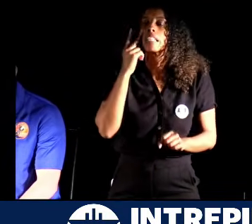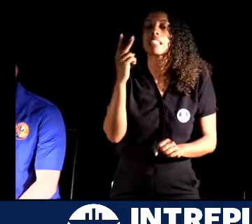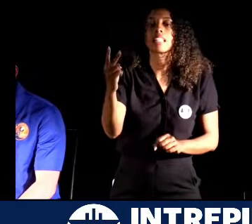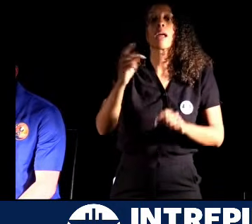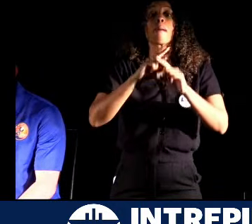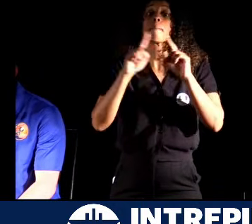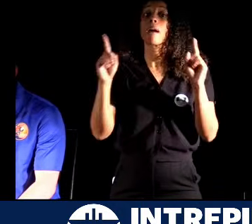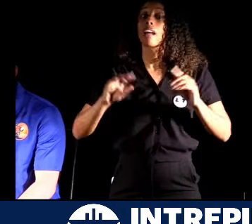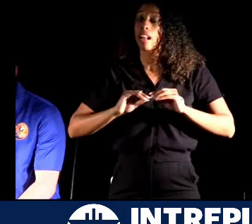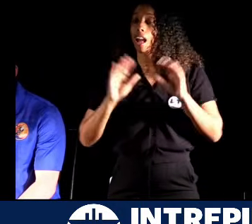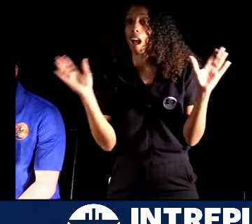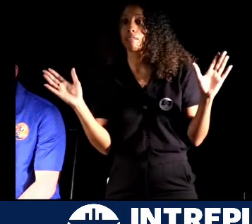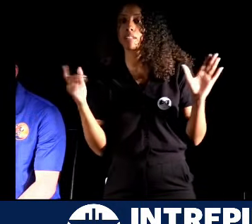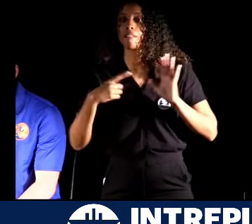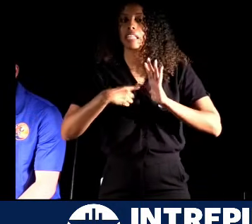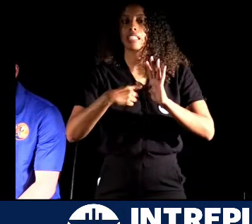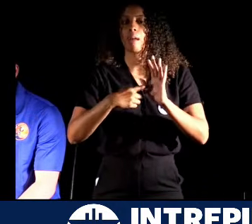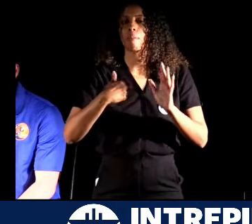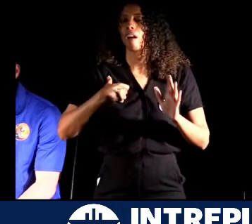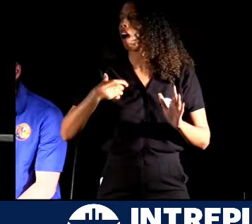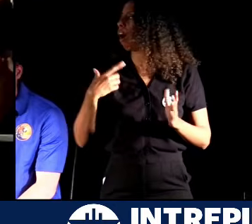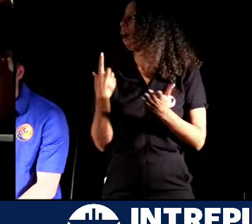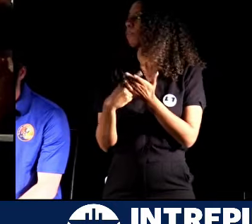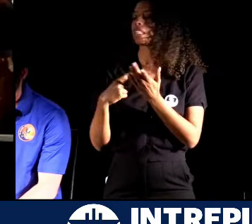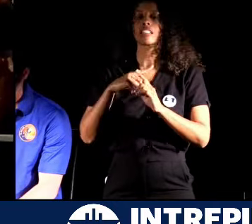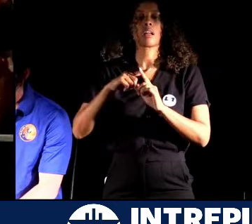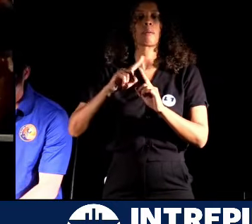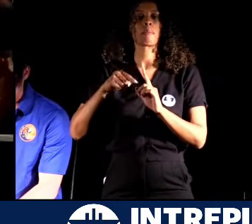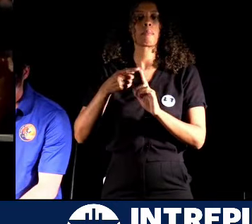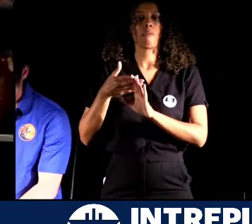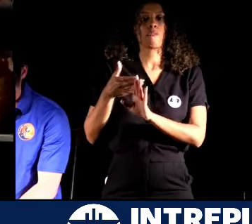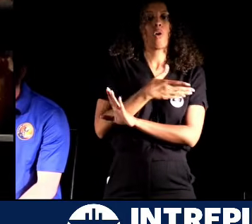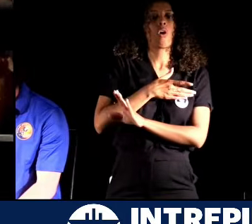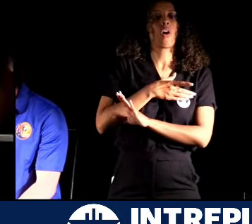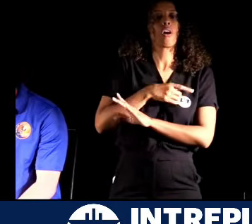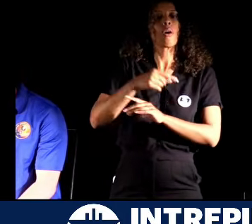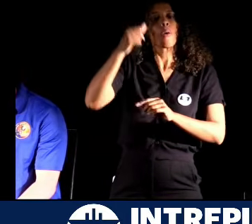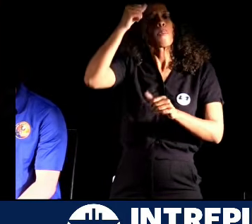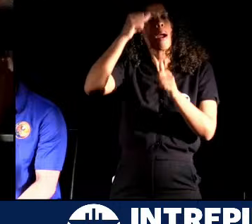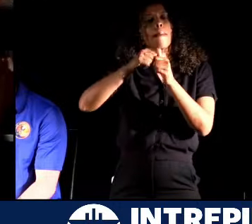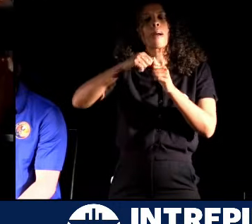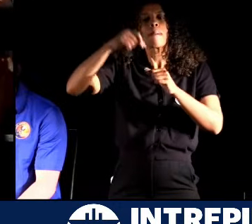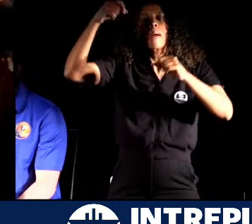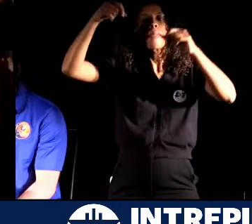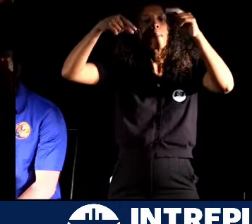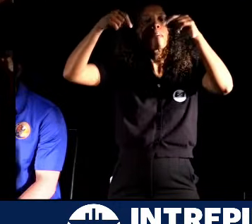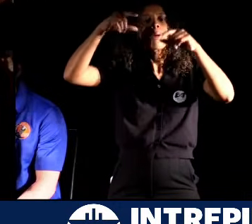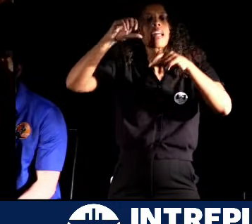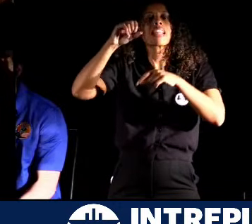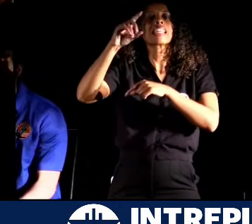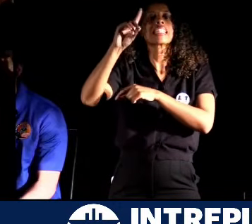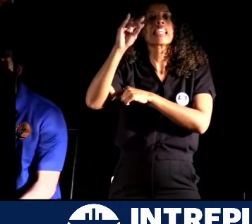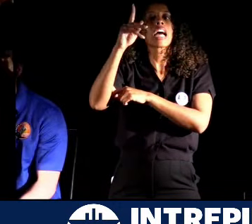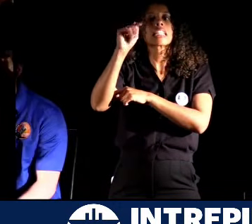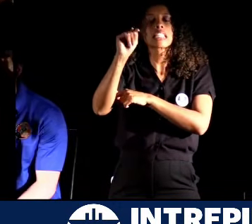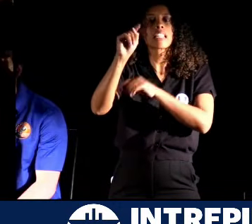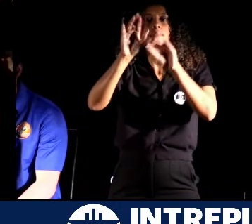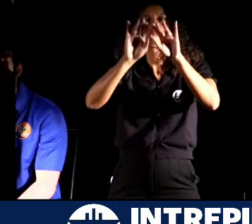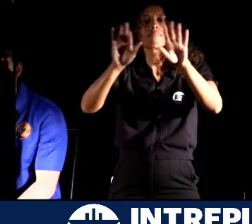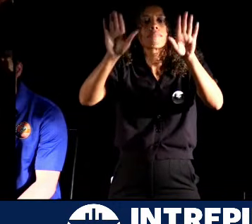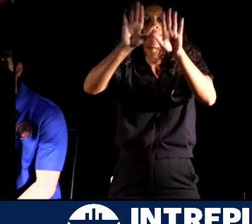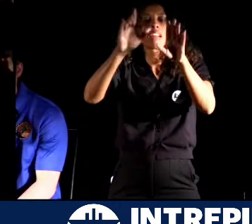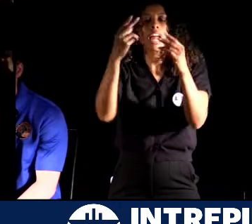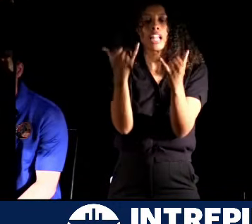obviously there are, for example, I talked before about the dust. What we are using now, using the